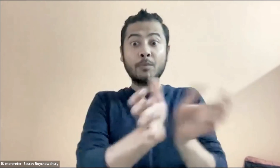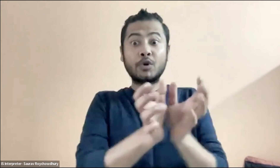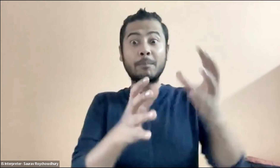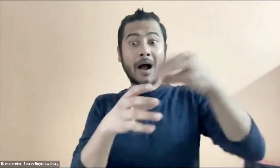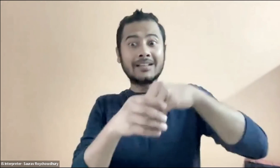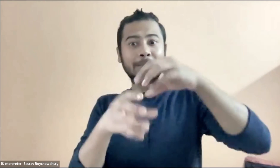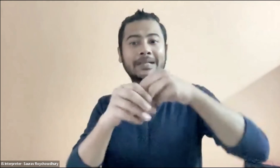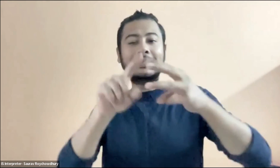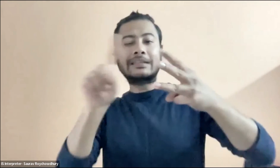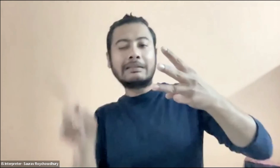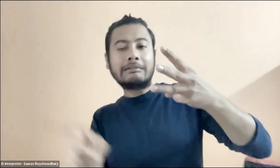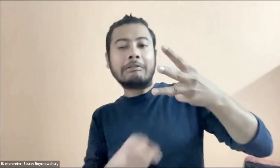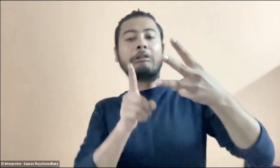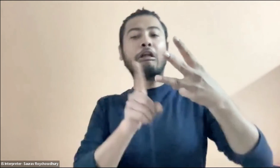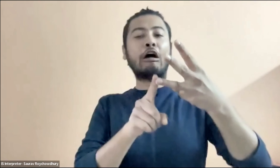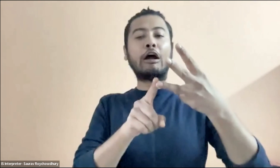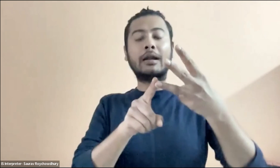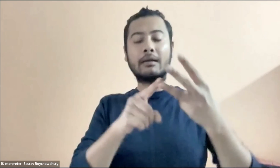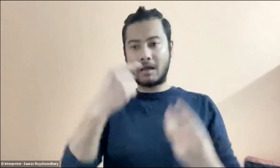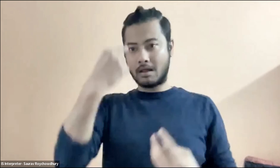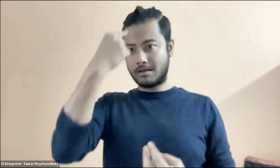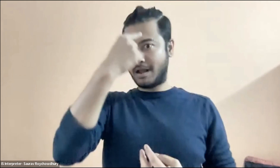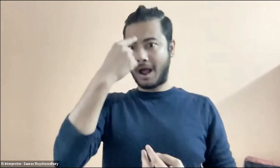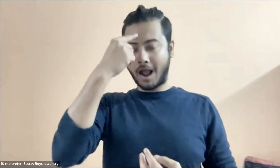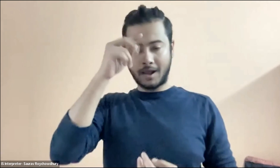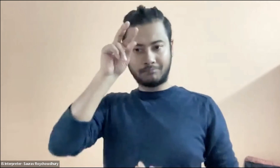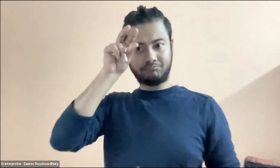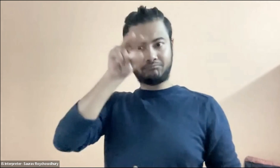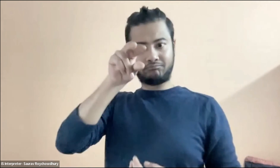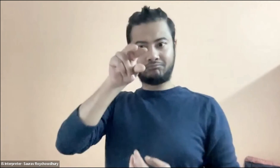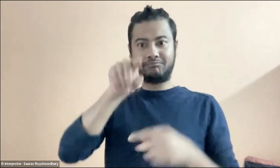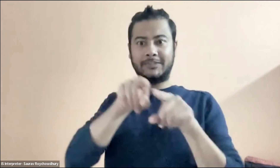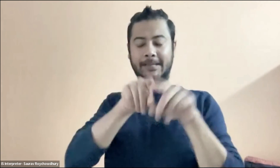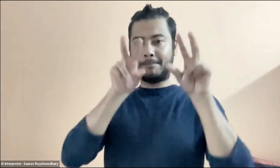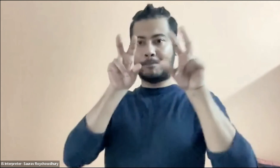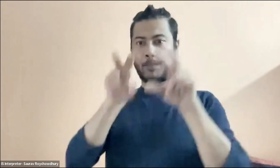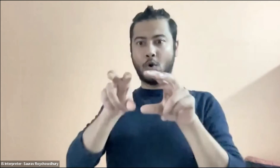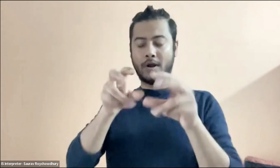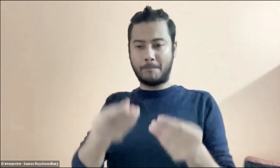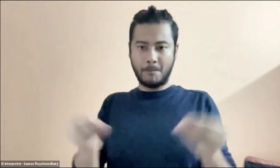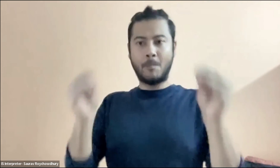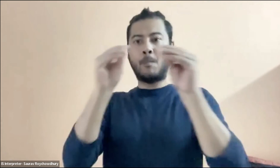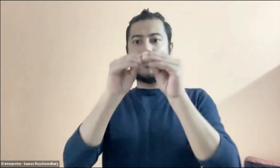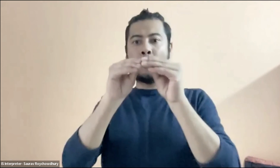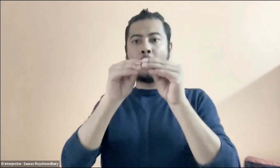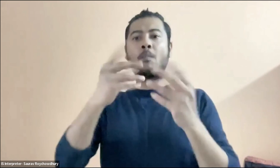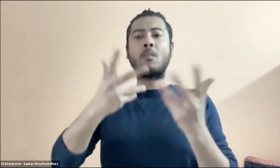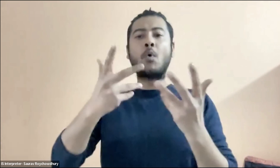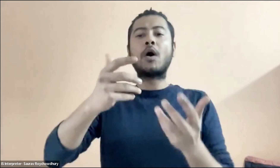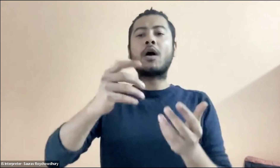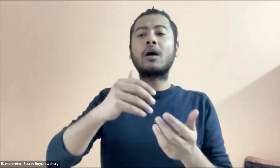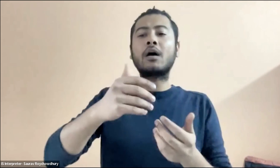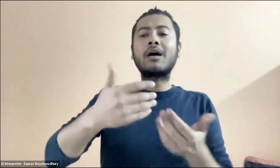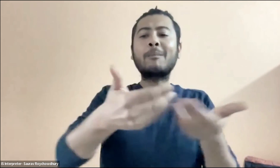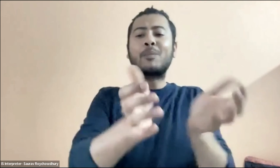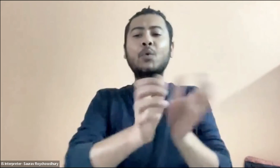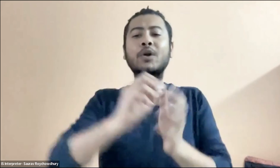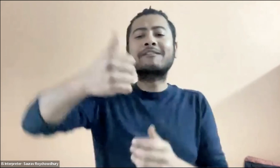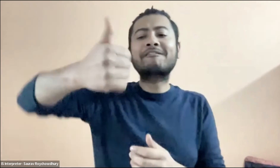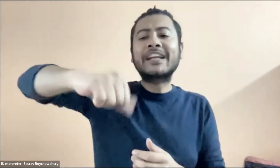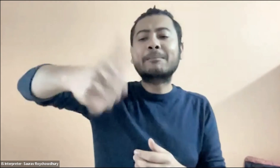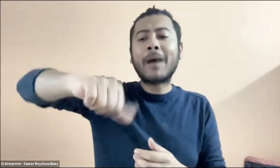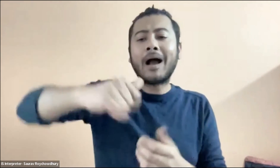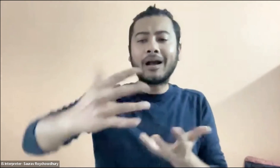and accumulate data to improve the health systems in the form of feedback from the community. And it